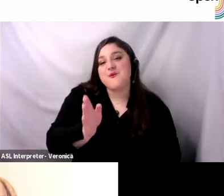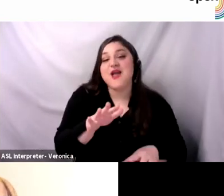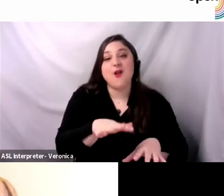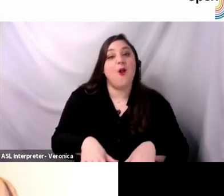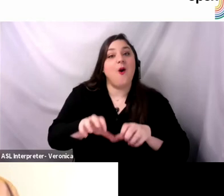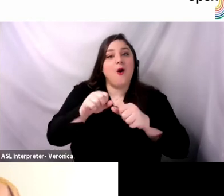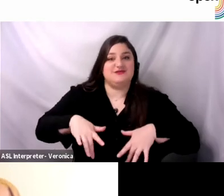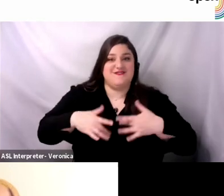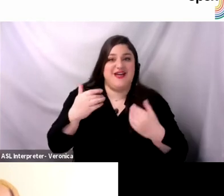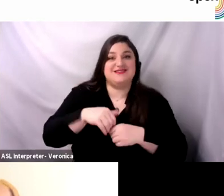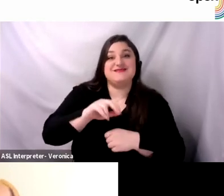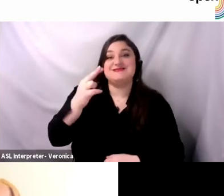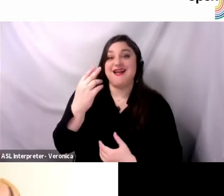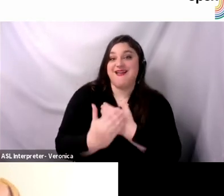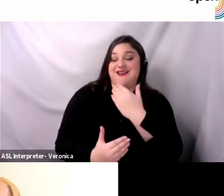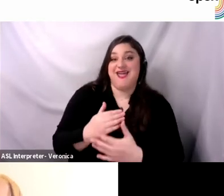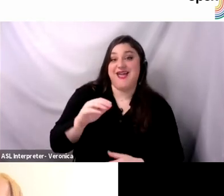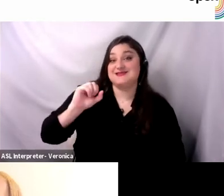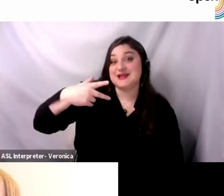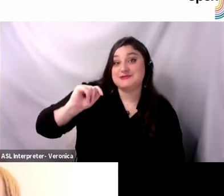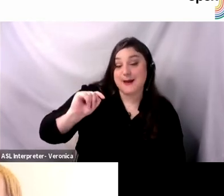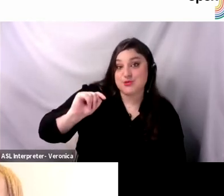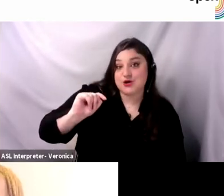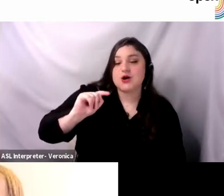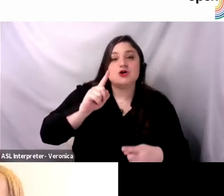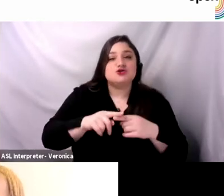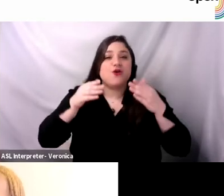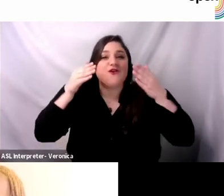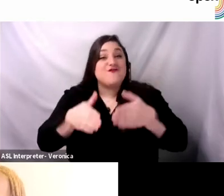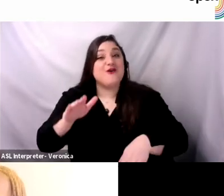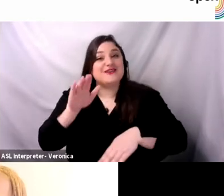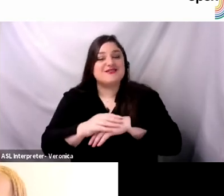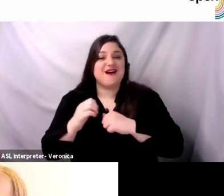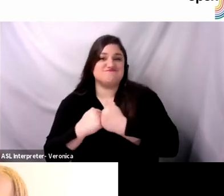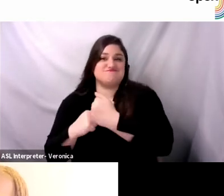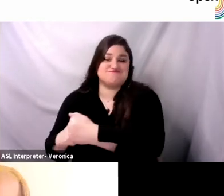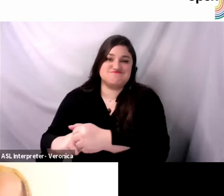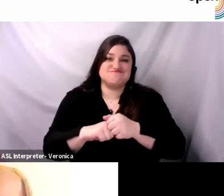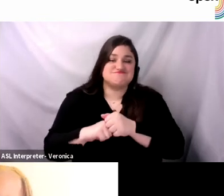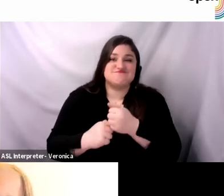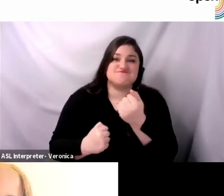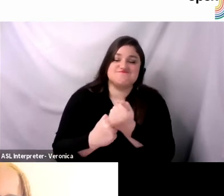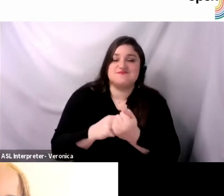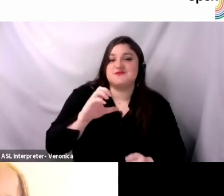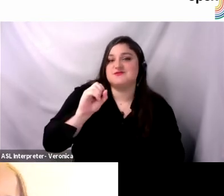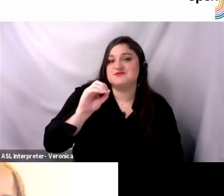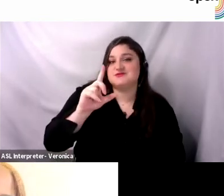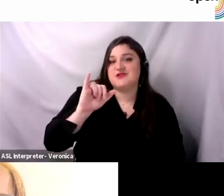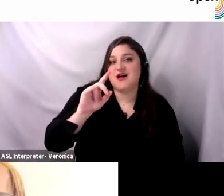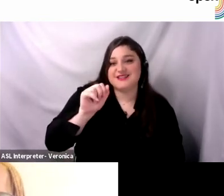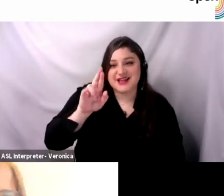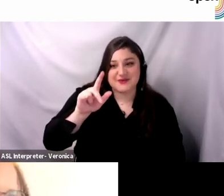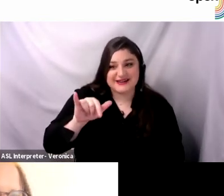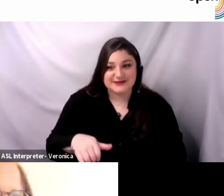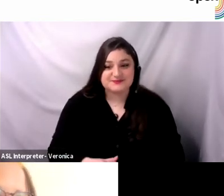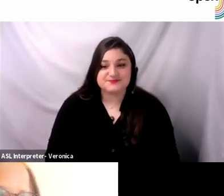September focused on solidarity. So you can learn more there. Thank you. Great. Thank you, Liz. Thank you so